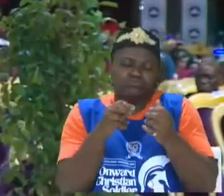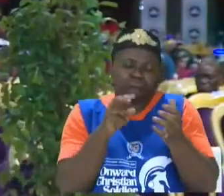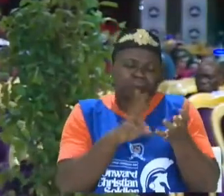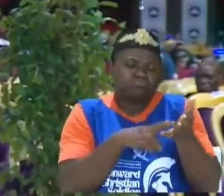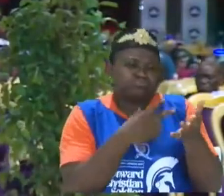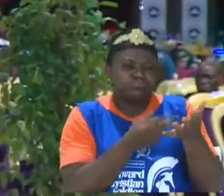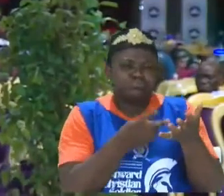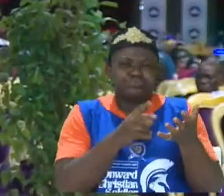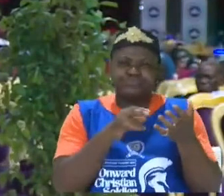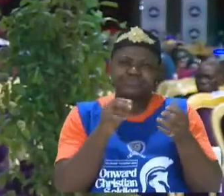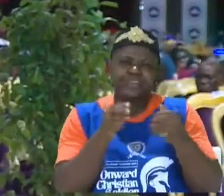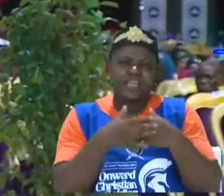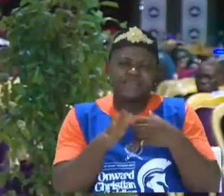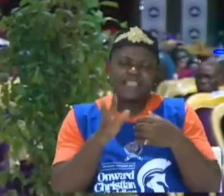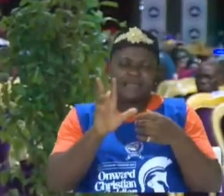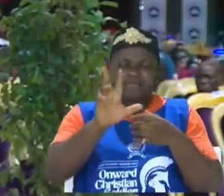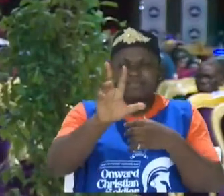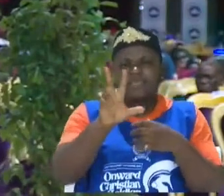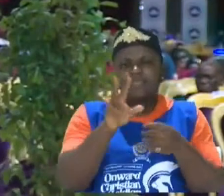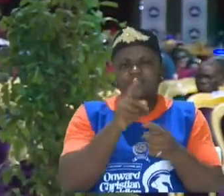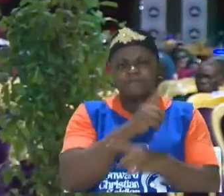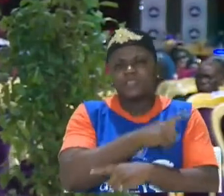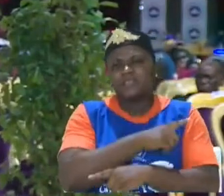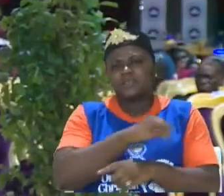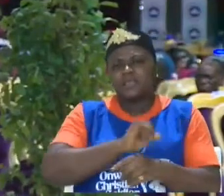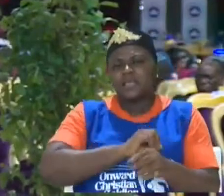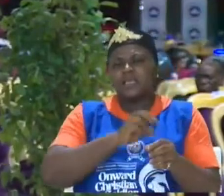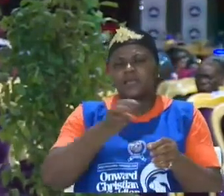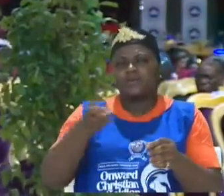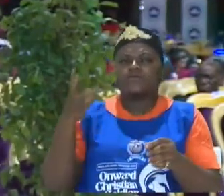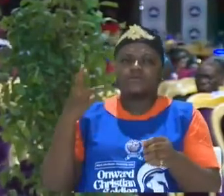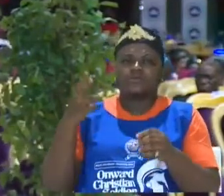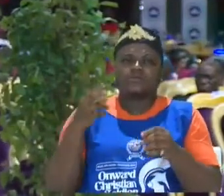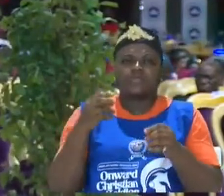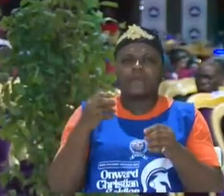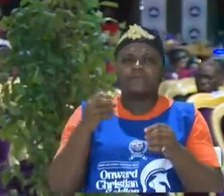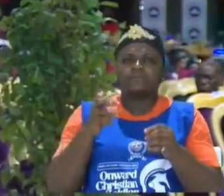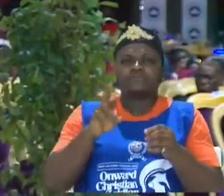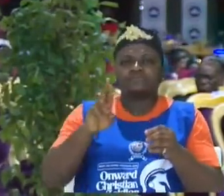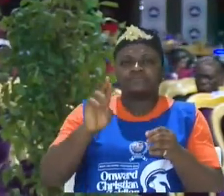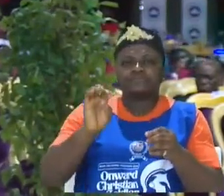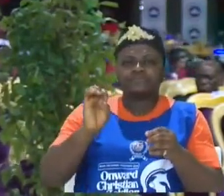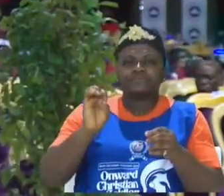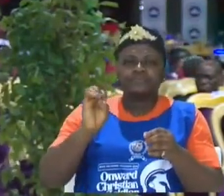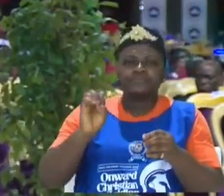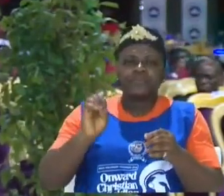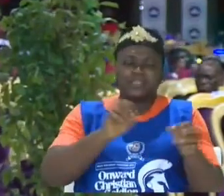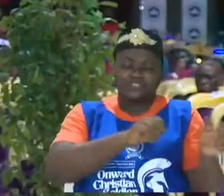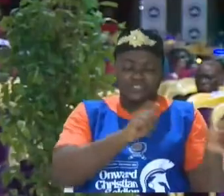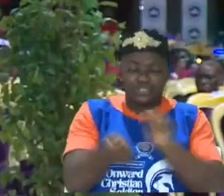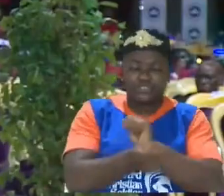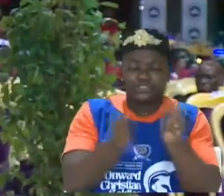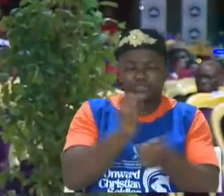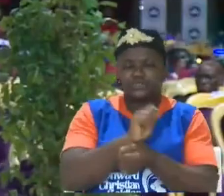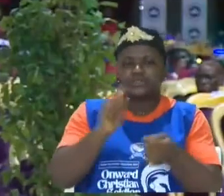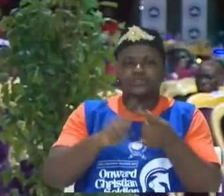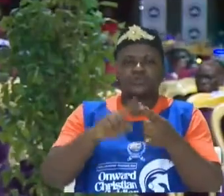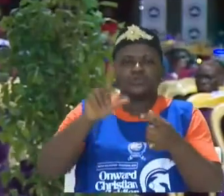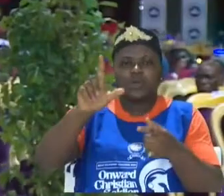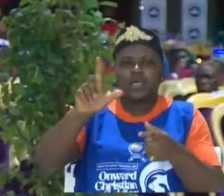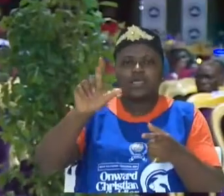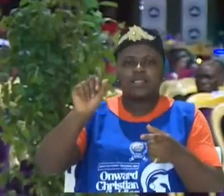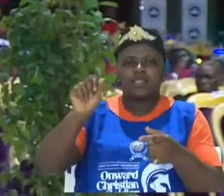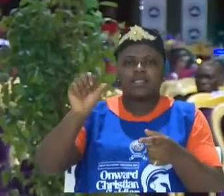after a few days, I was referred to lawsuit, where the doctor discovered that I have tumor in